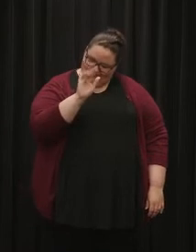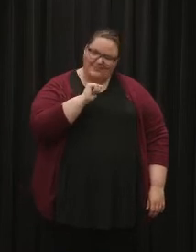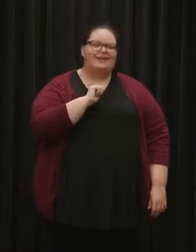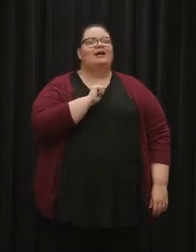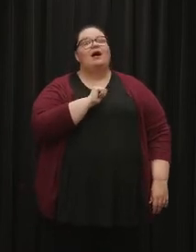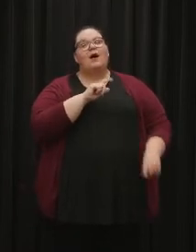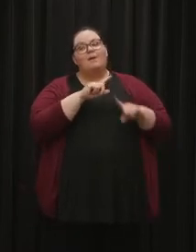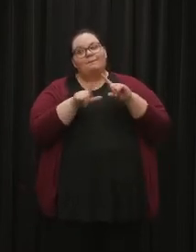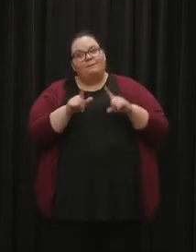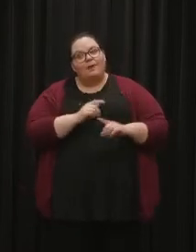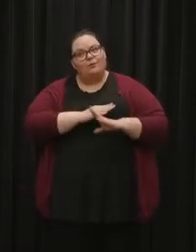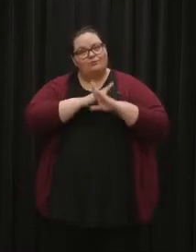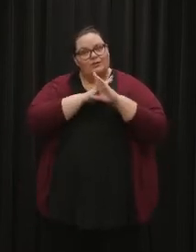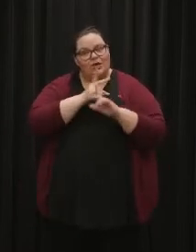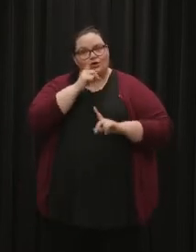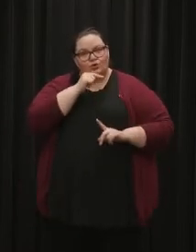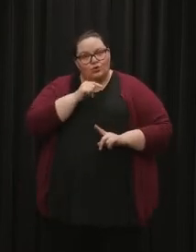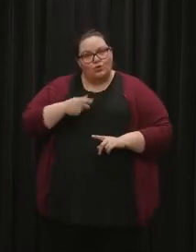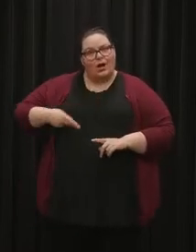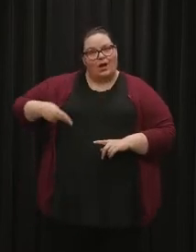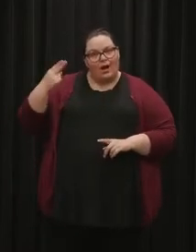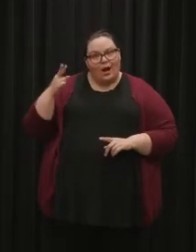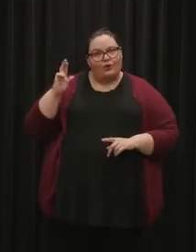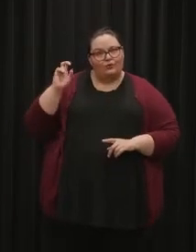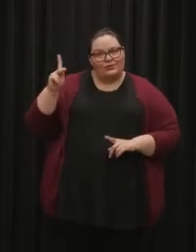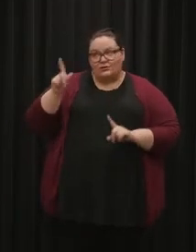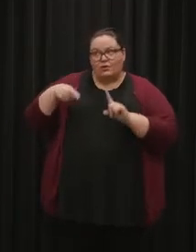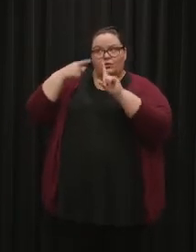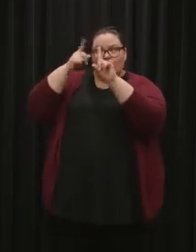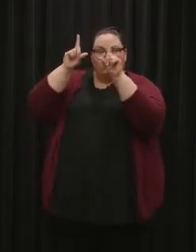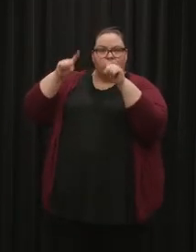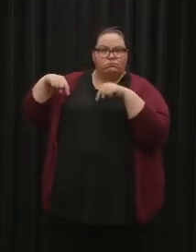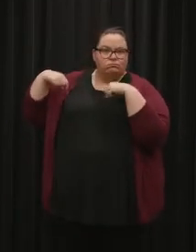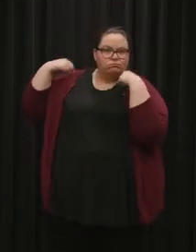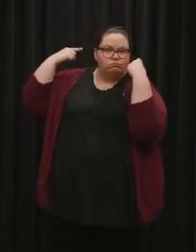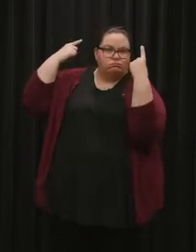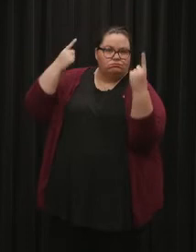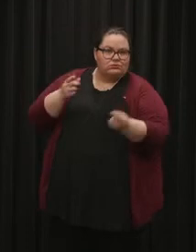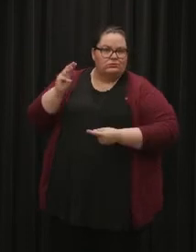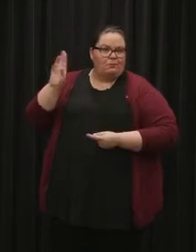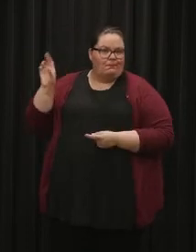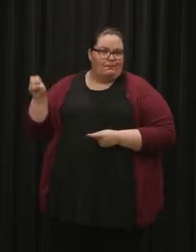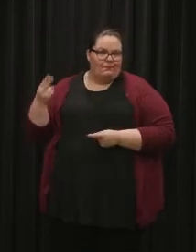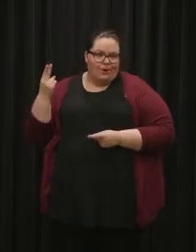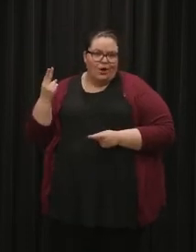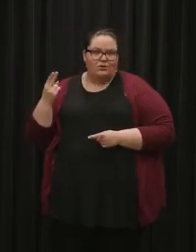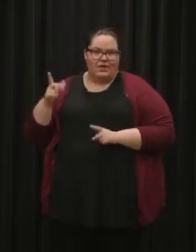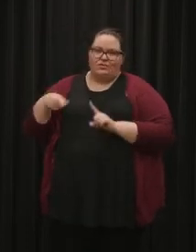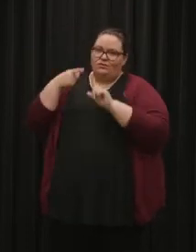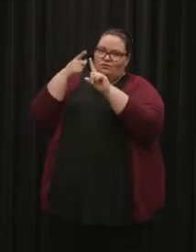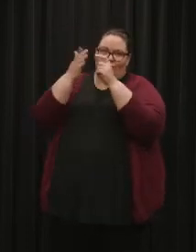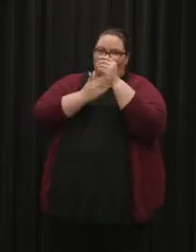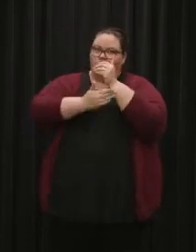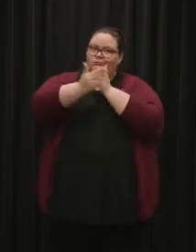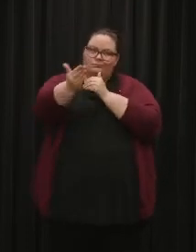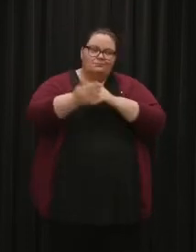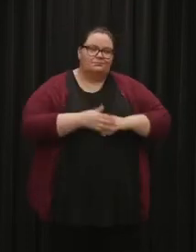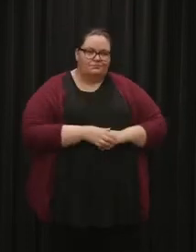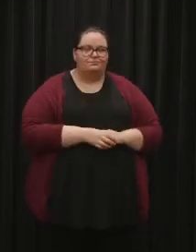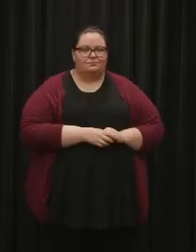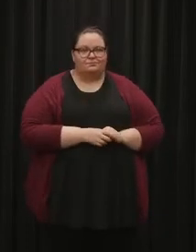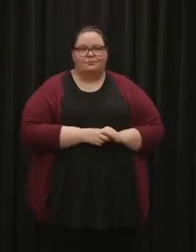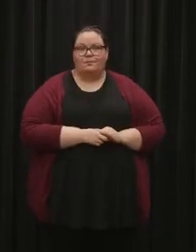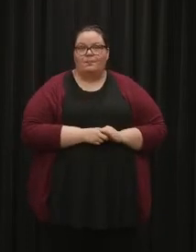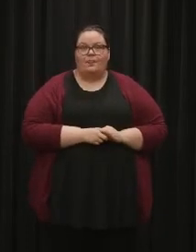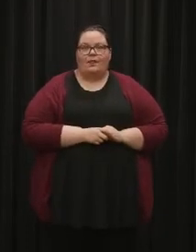So protecting those in greatest need has been our objective throughout this pandemic, and this will continue to be our goal in the months ahead.